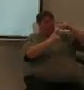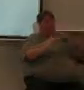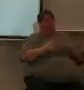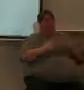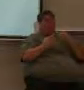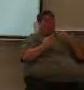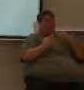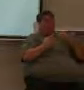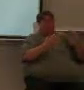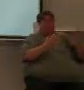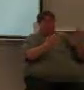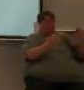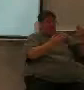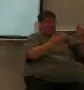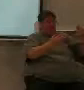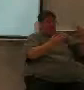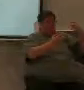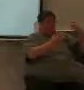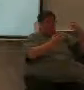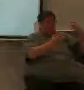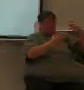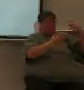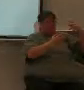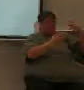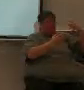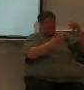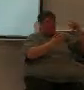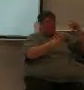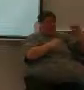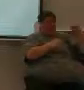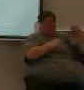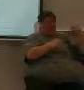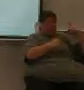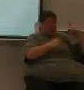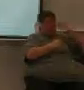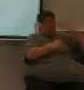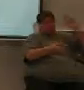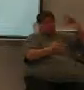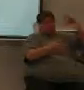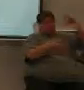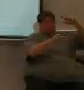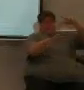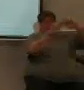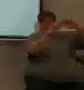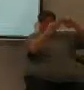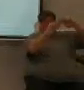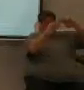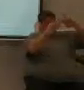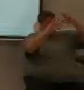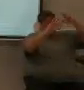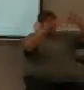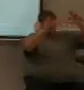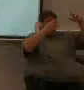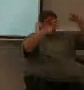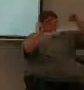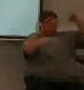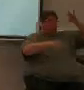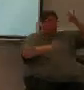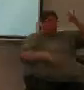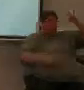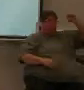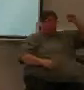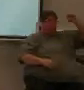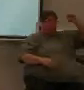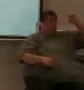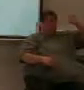mercury component in it, electronics, thermostats, thermometers, batteries sometimes have mercury